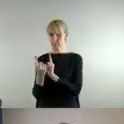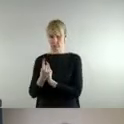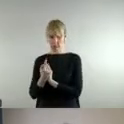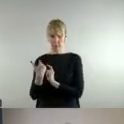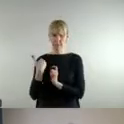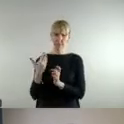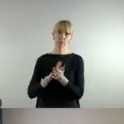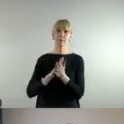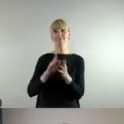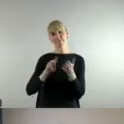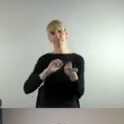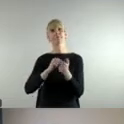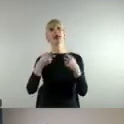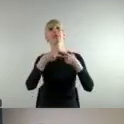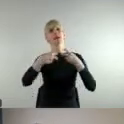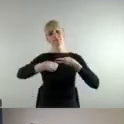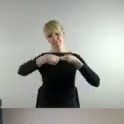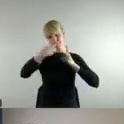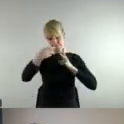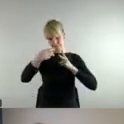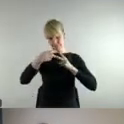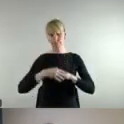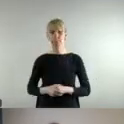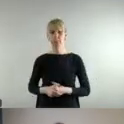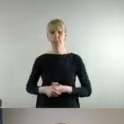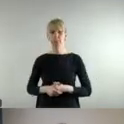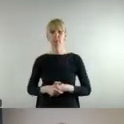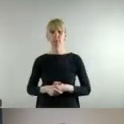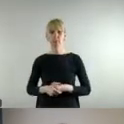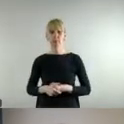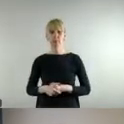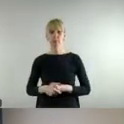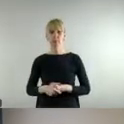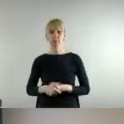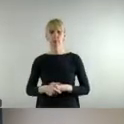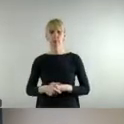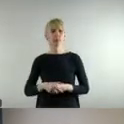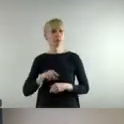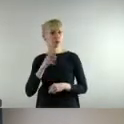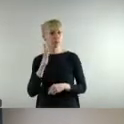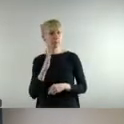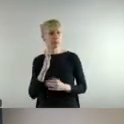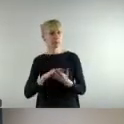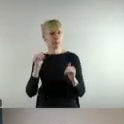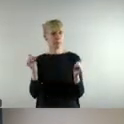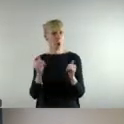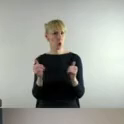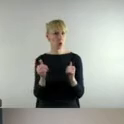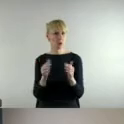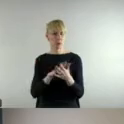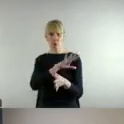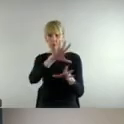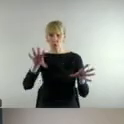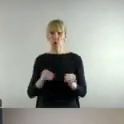leadership. And all the first meetings is handled on video conference to ensure that everybody can participate in a